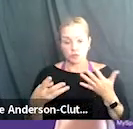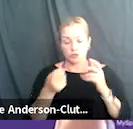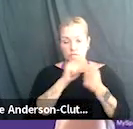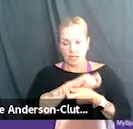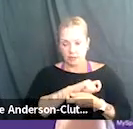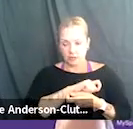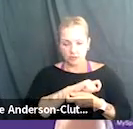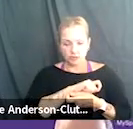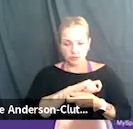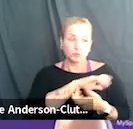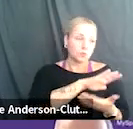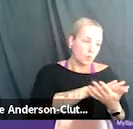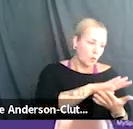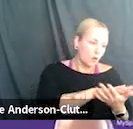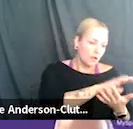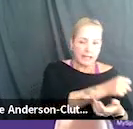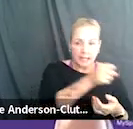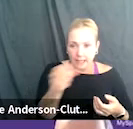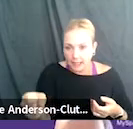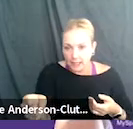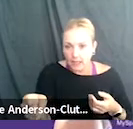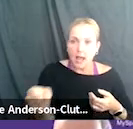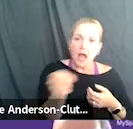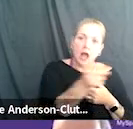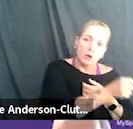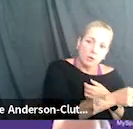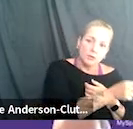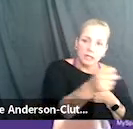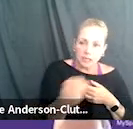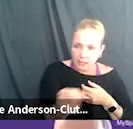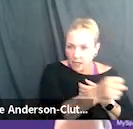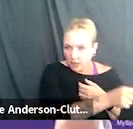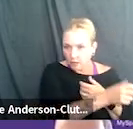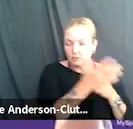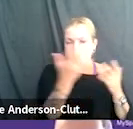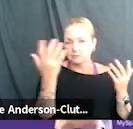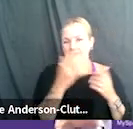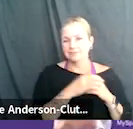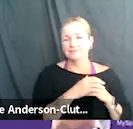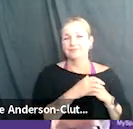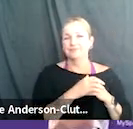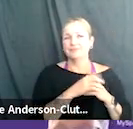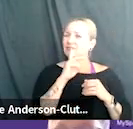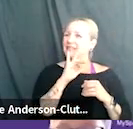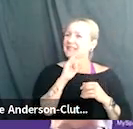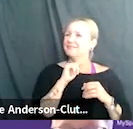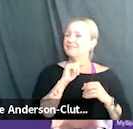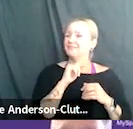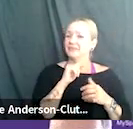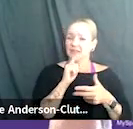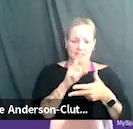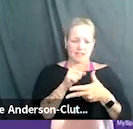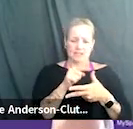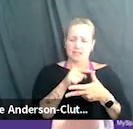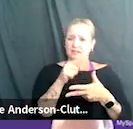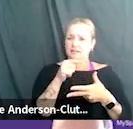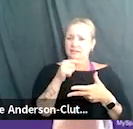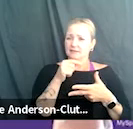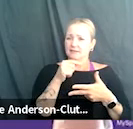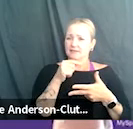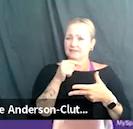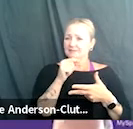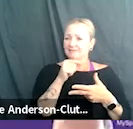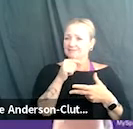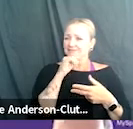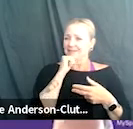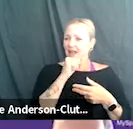was out of school, then he was in school, and she said, as far as she could tell, that didn't particularly bother him, at least outwardly. And she said, in fact, that